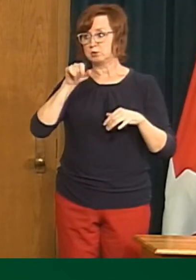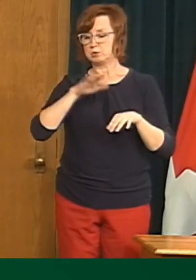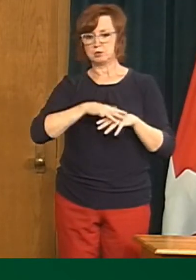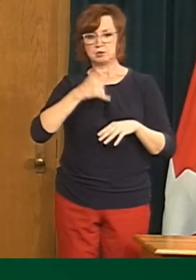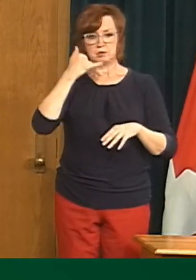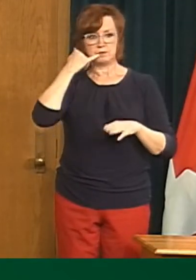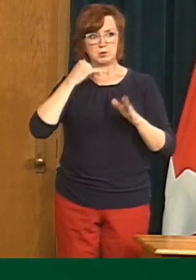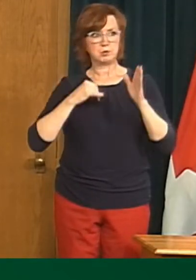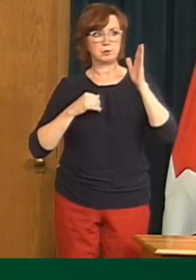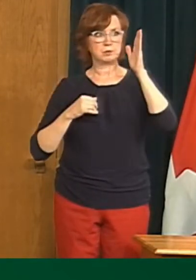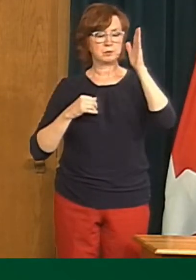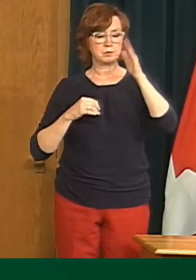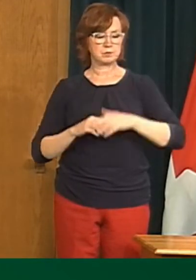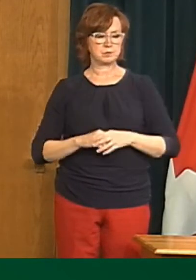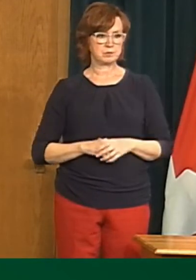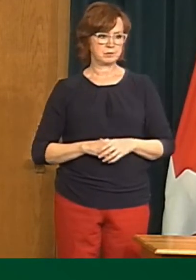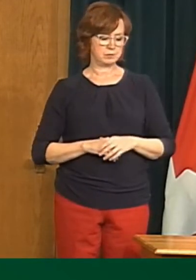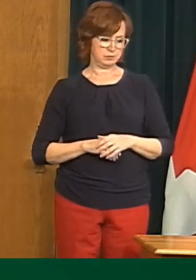line.